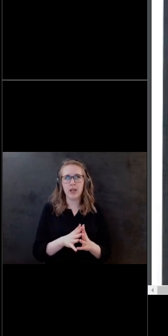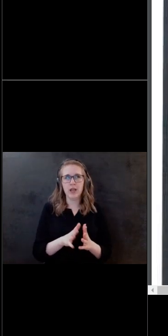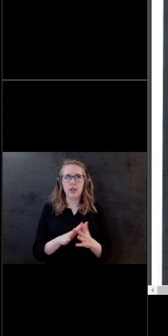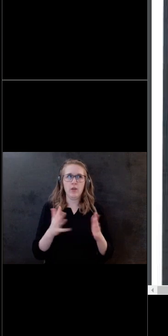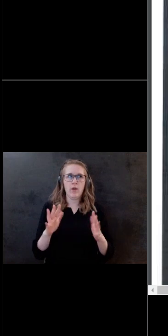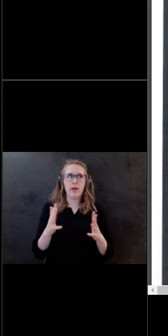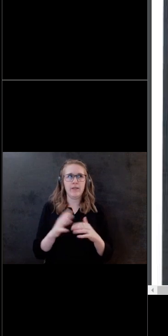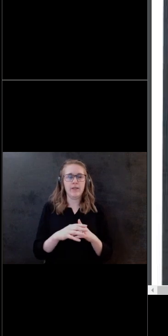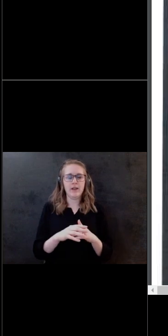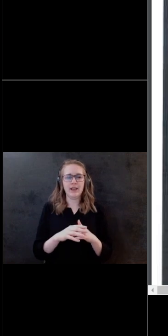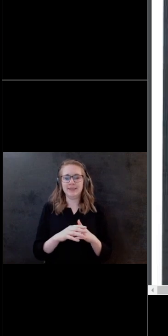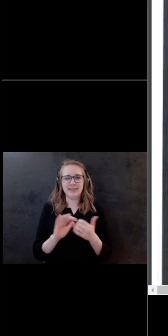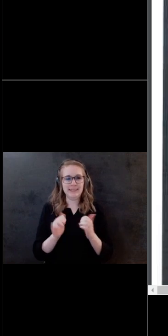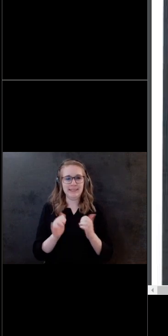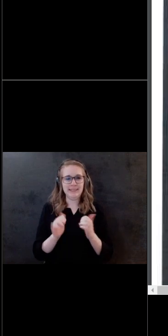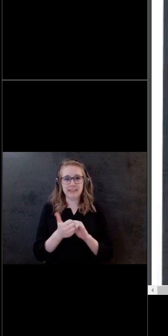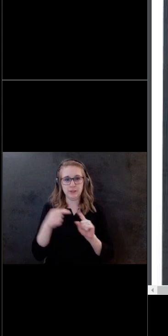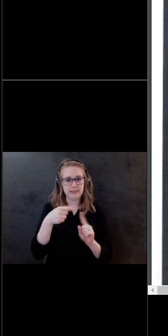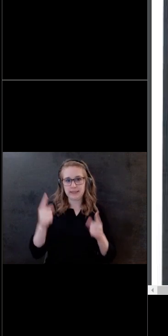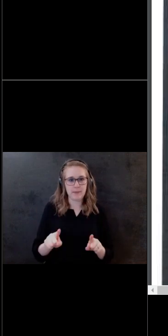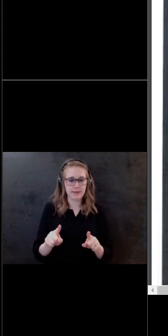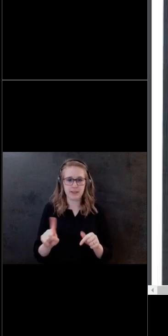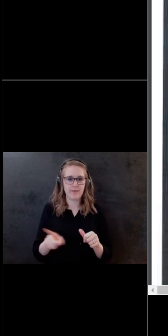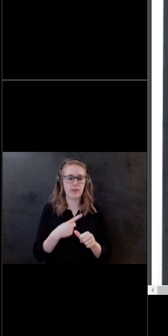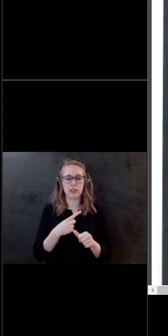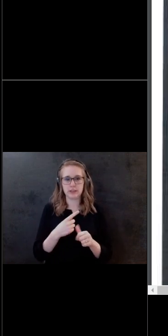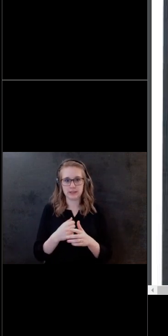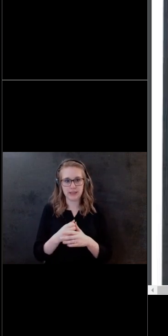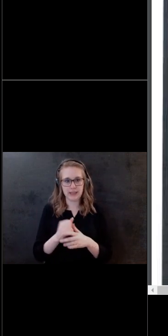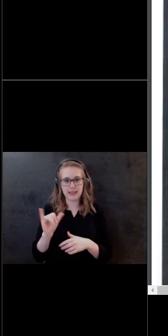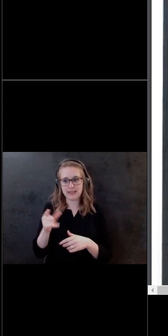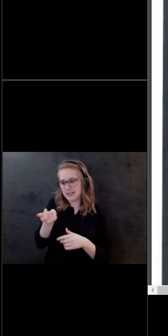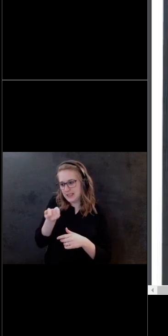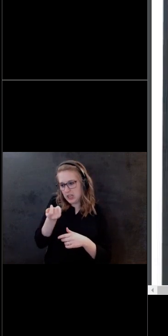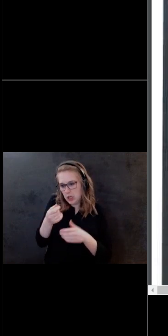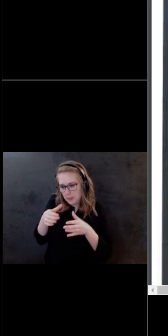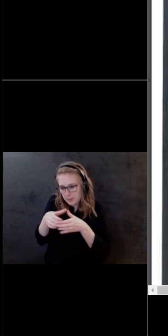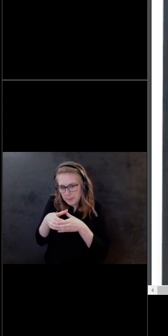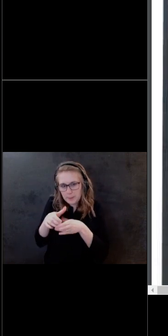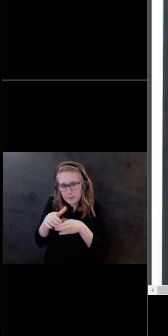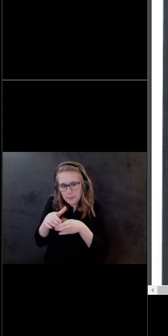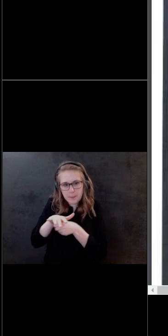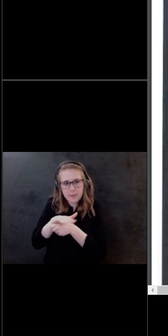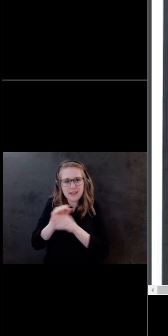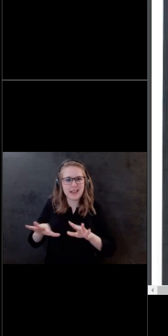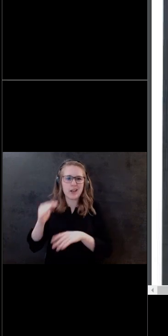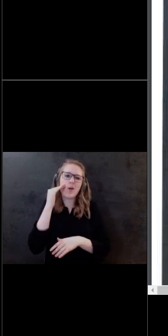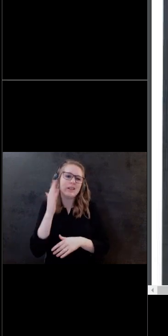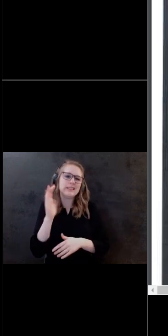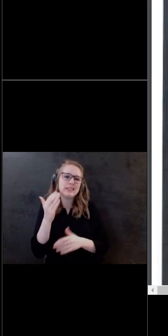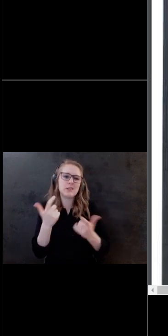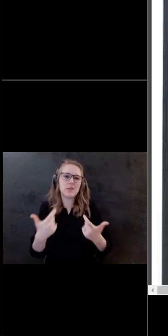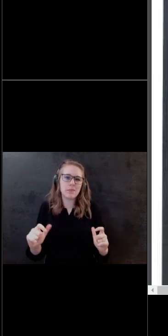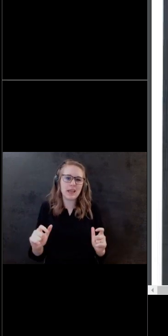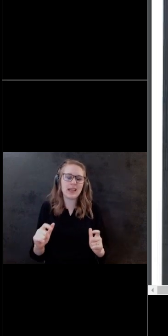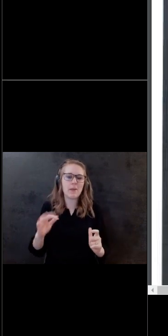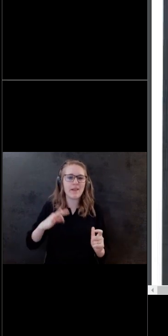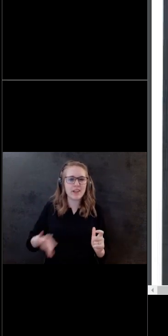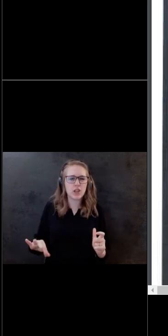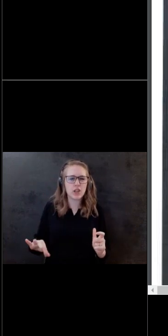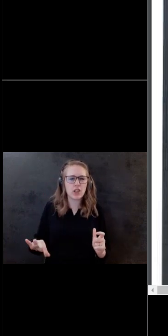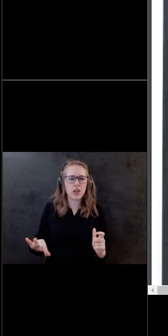how we even got here in the first place. This little piece of land, I know it seems big and very useful, but it's